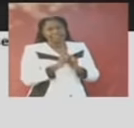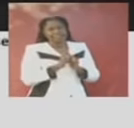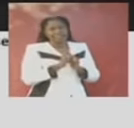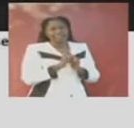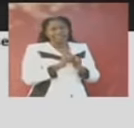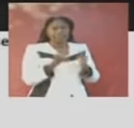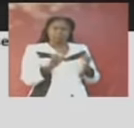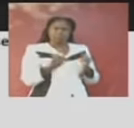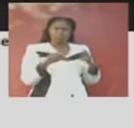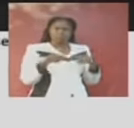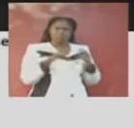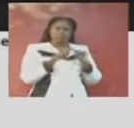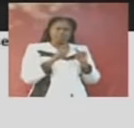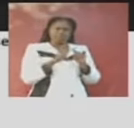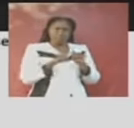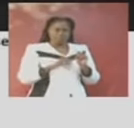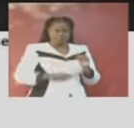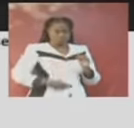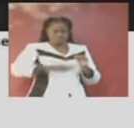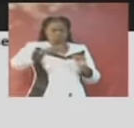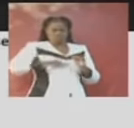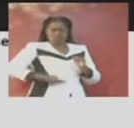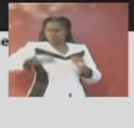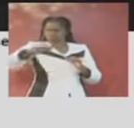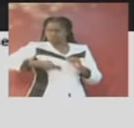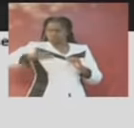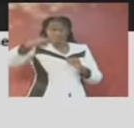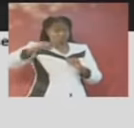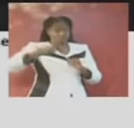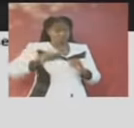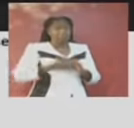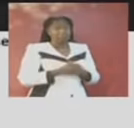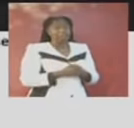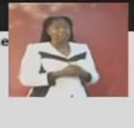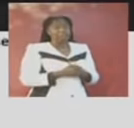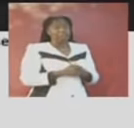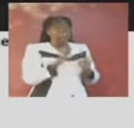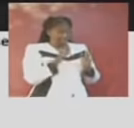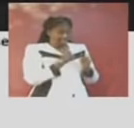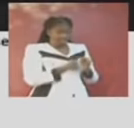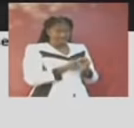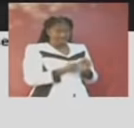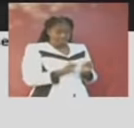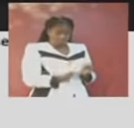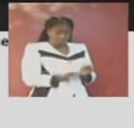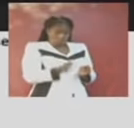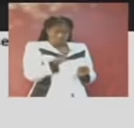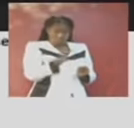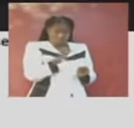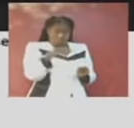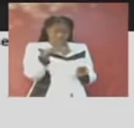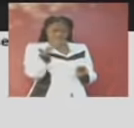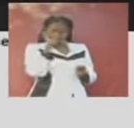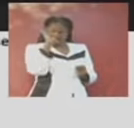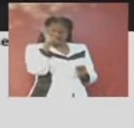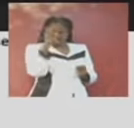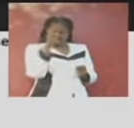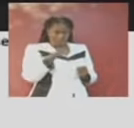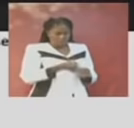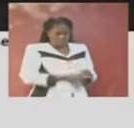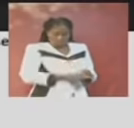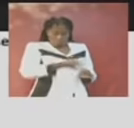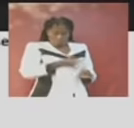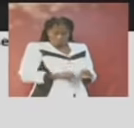of each cylinder or cluster, in this case, represents the time frame, the length of time in which that cluster would have